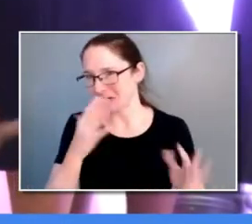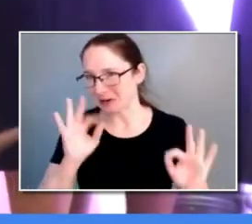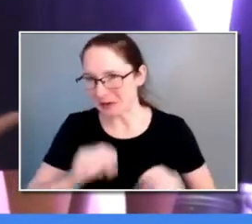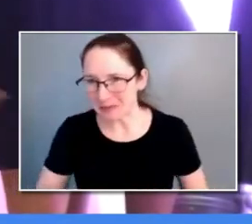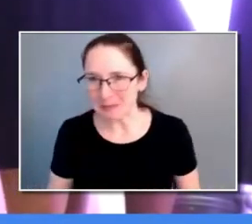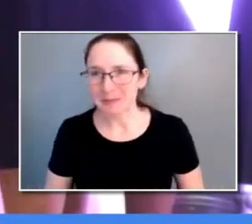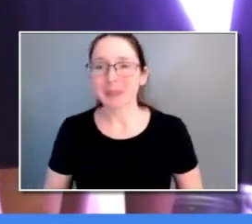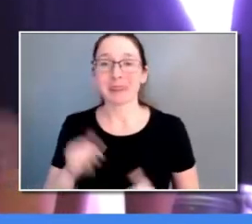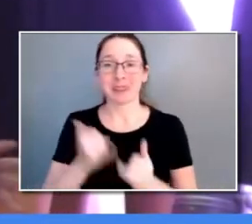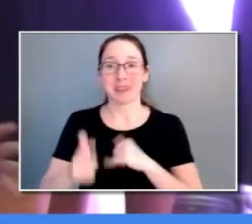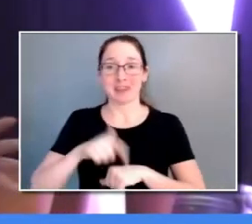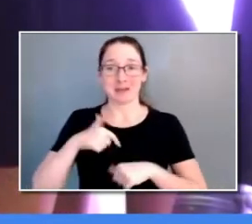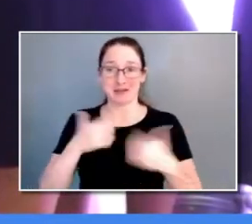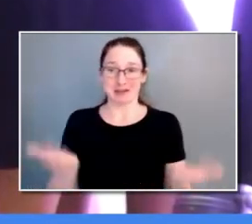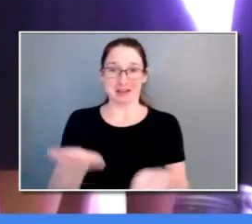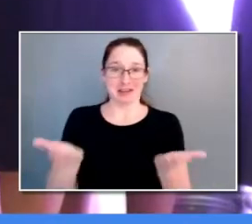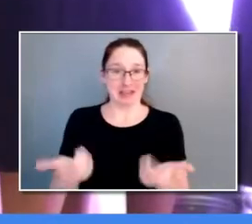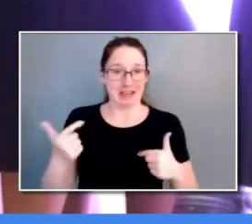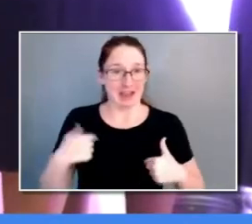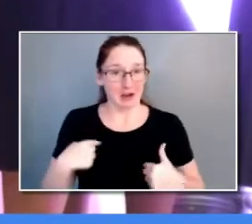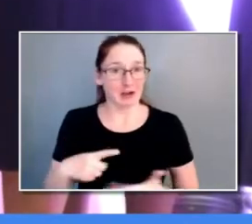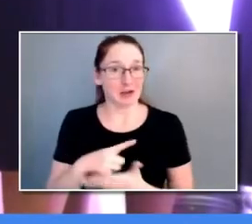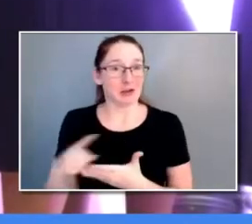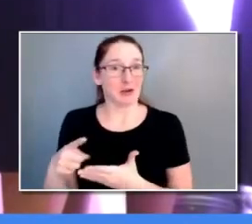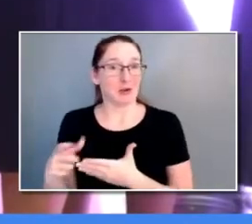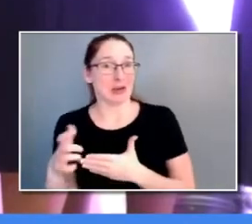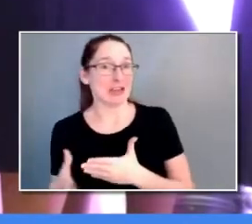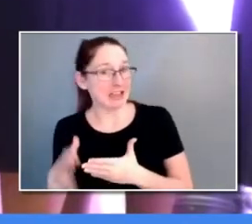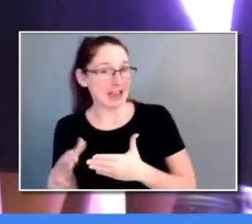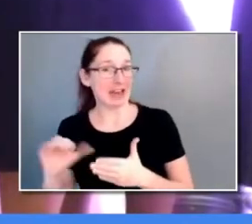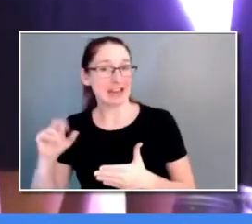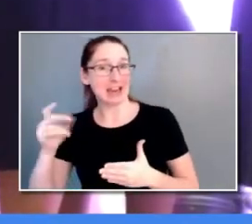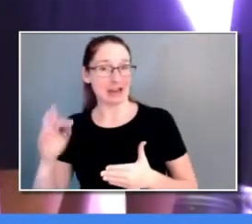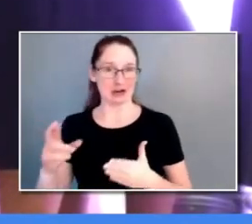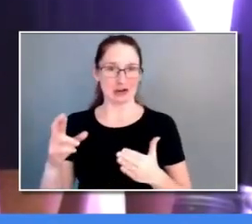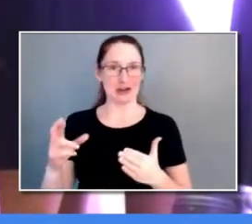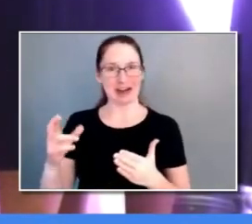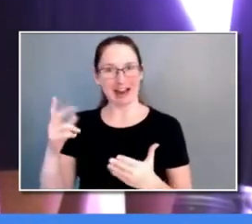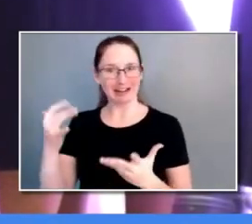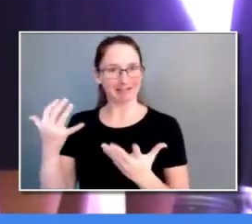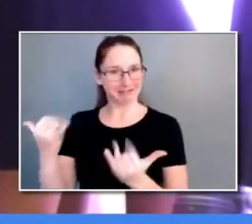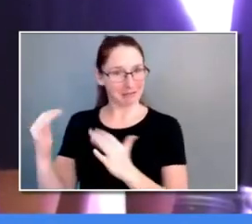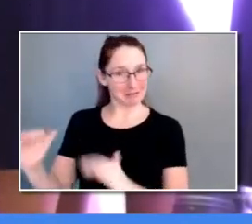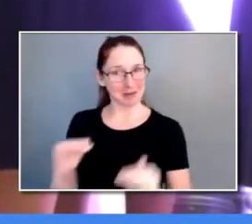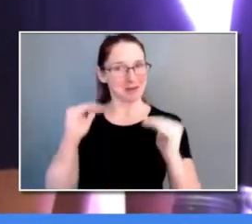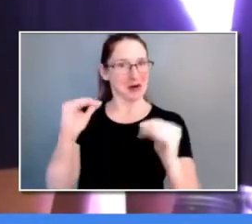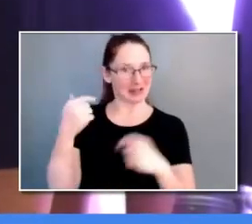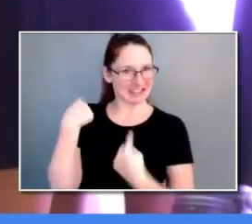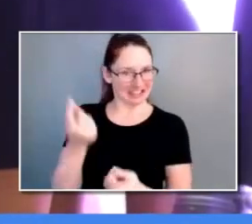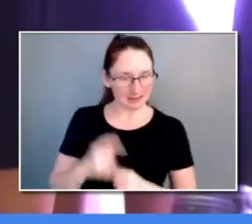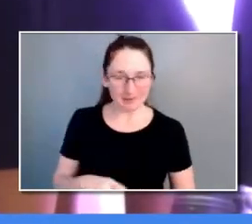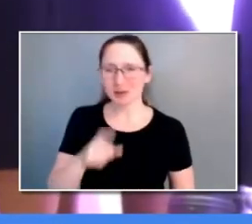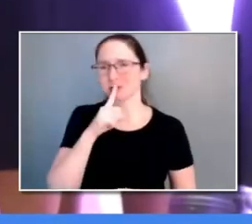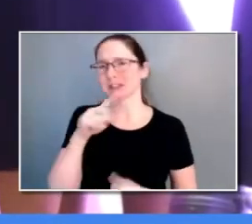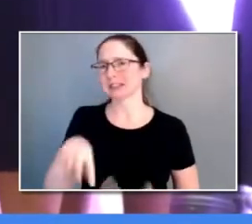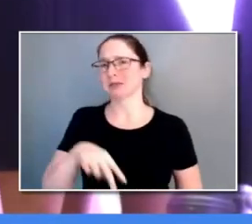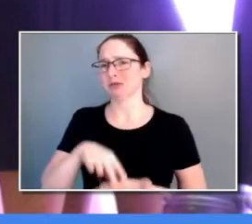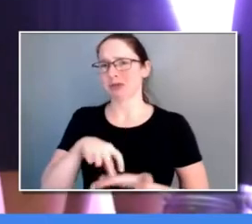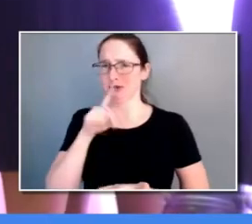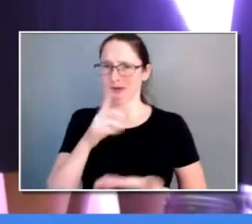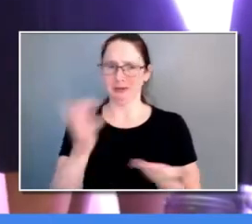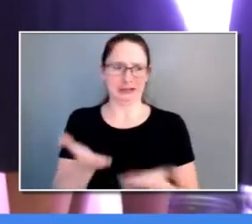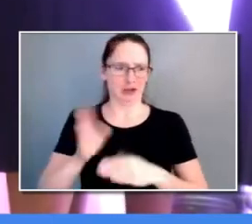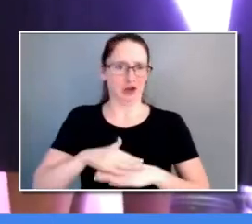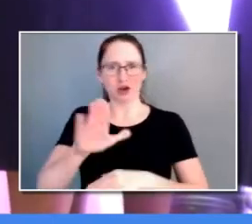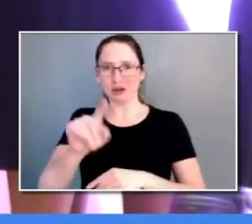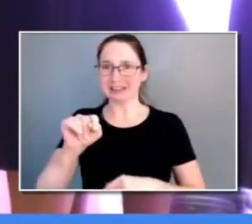Last time I was here, I was weekend anchor, and so I've been promoted since the last time I was here. It really is, though, such a privilege to be on your TVs